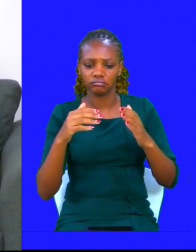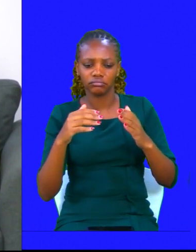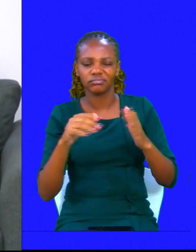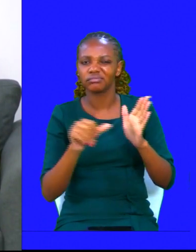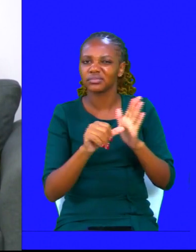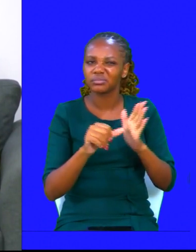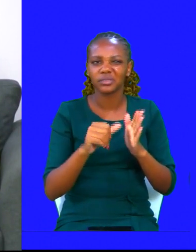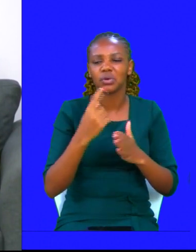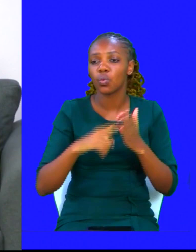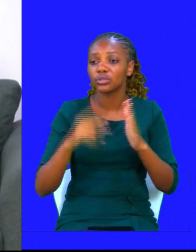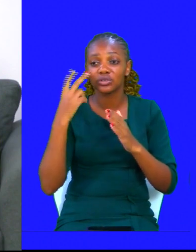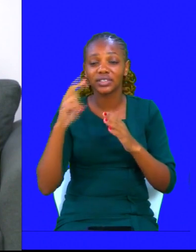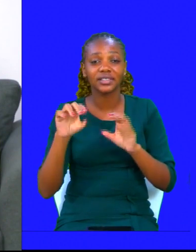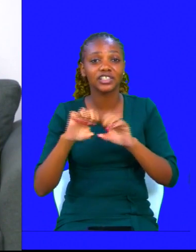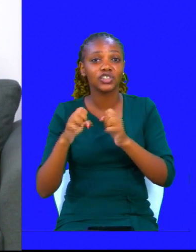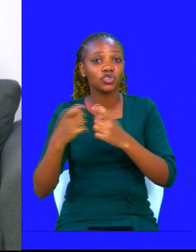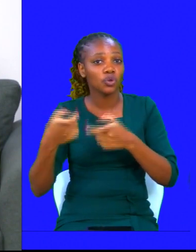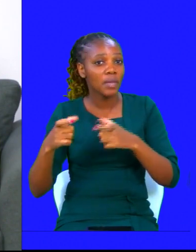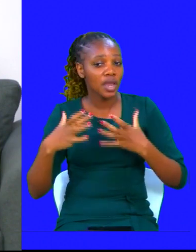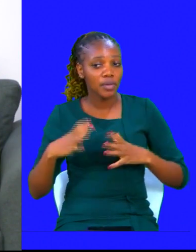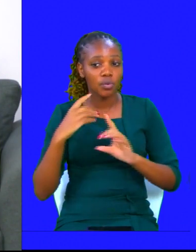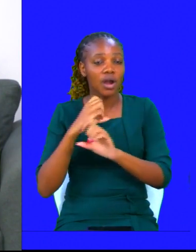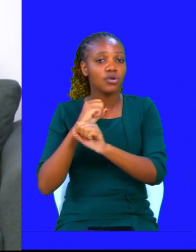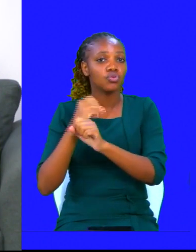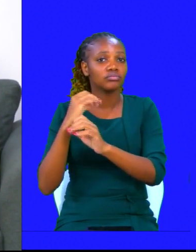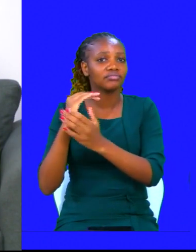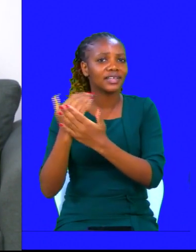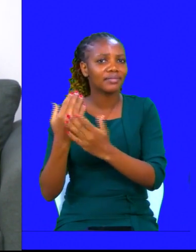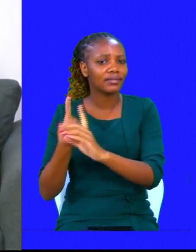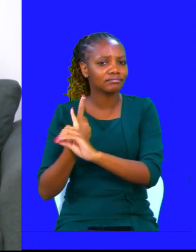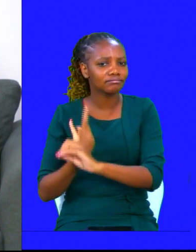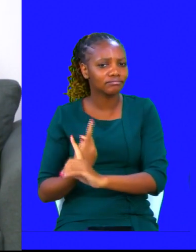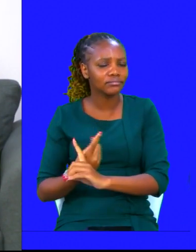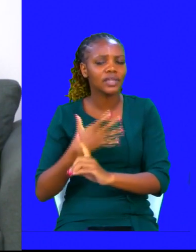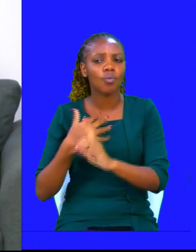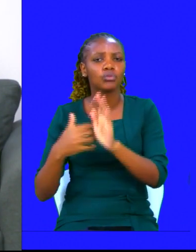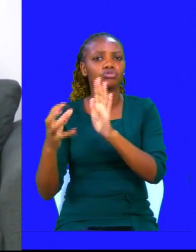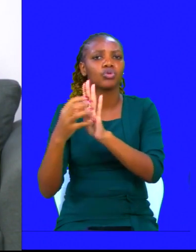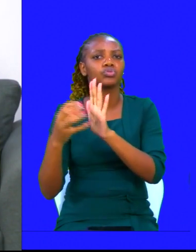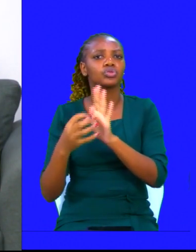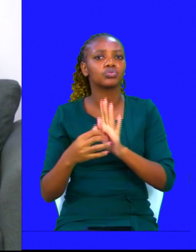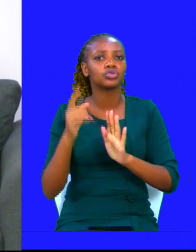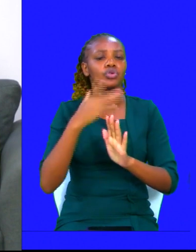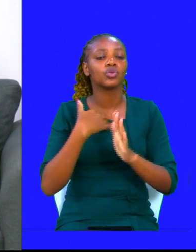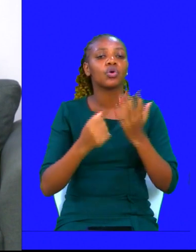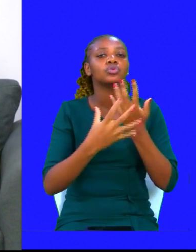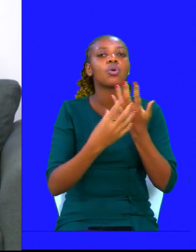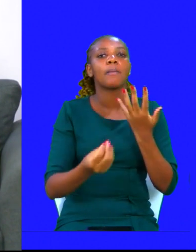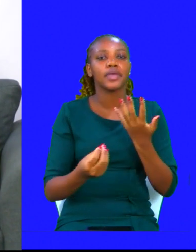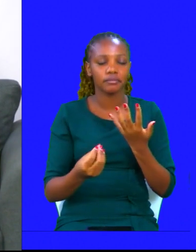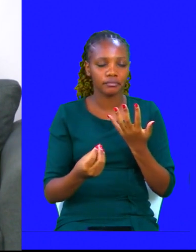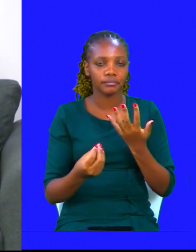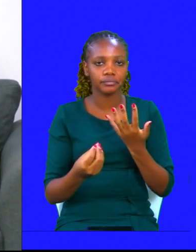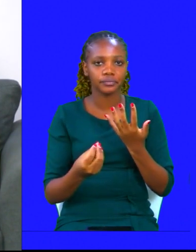social media. People are doing something, maybe people have a relationship, they want to post it on social media. So you're looking for a relationship that you want to